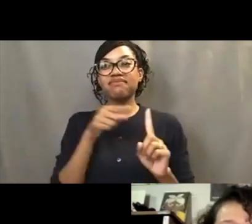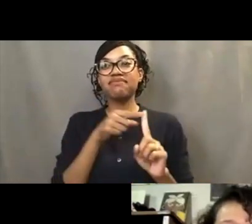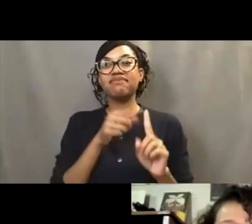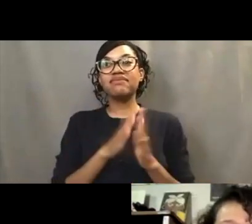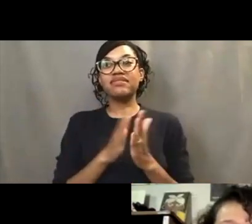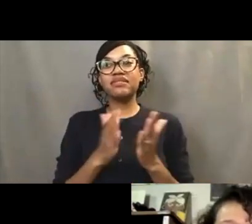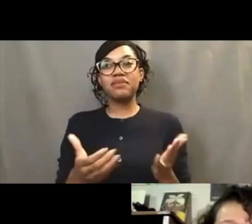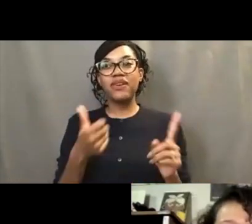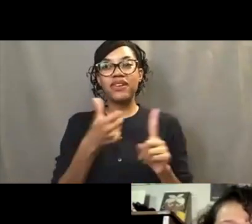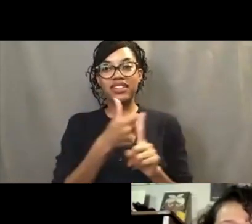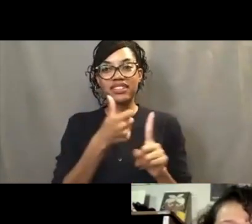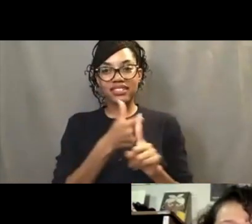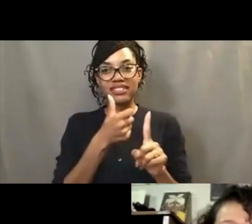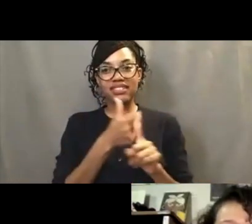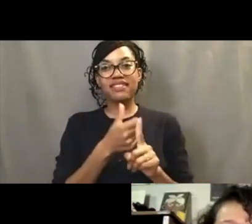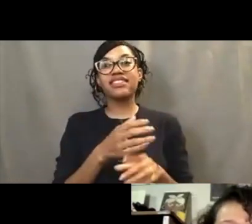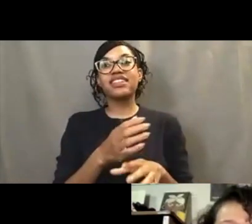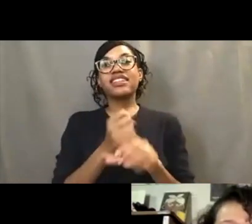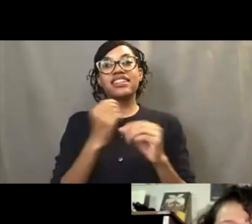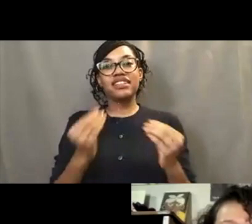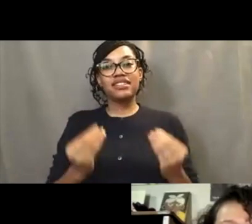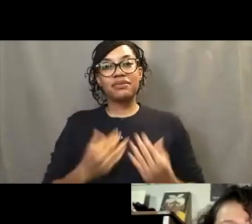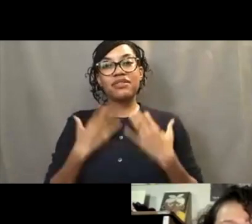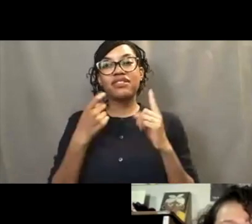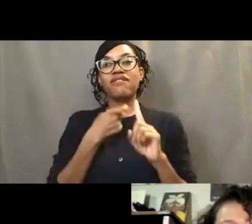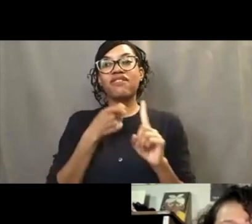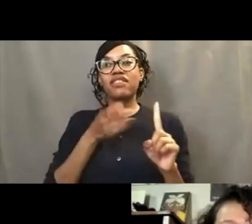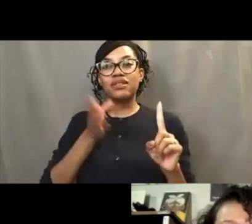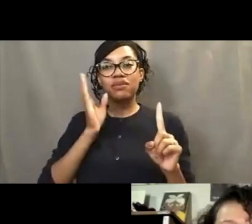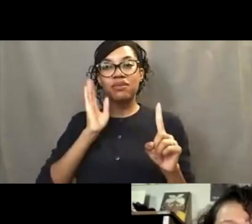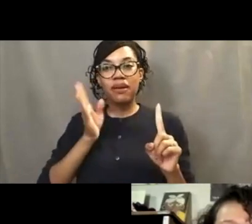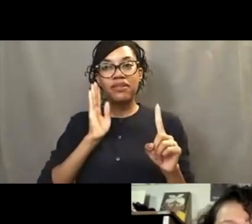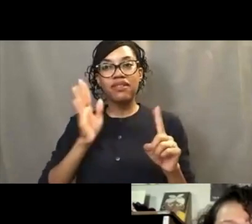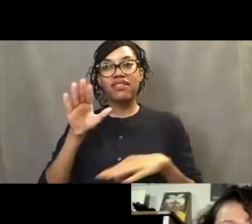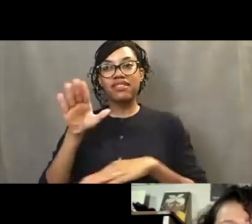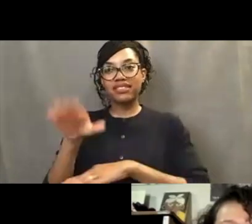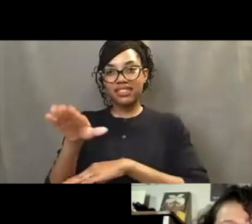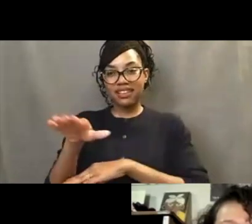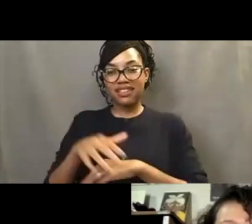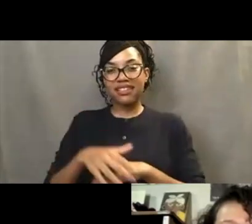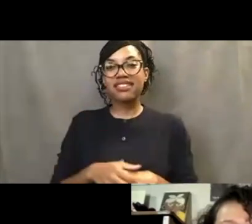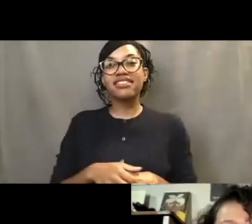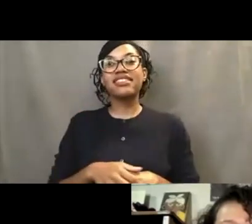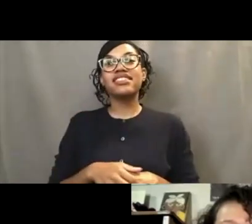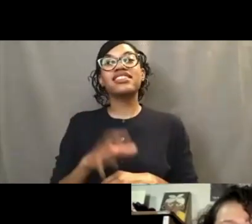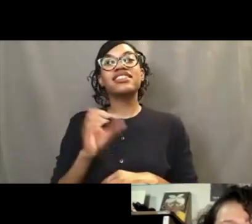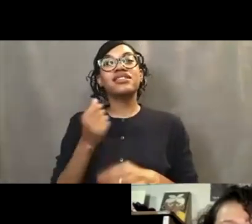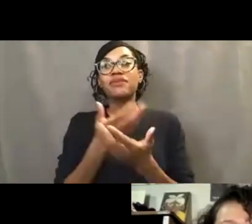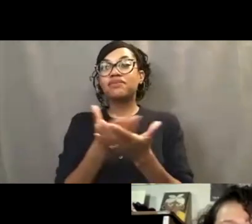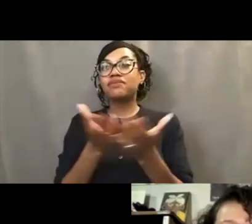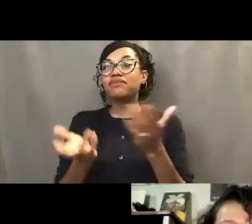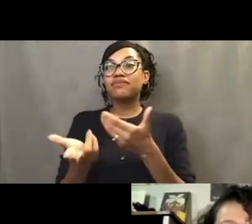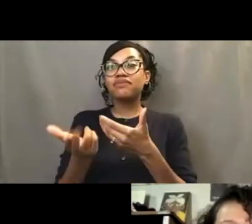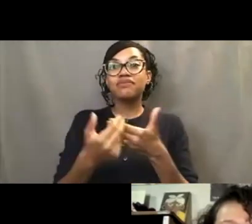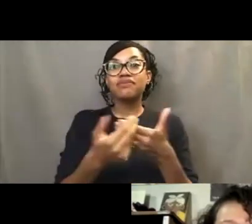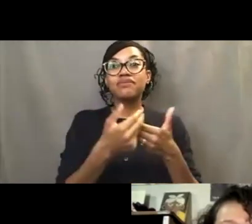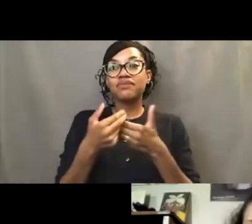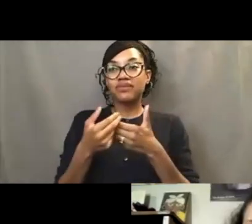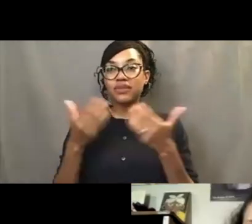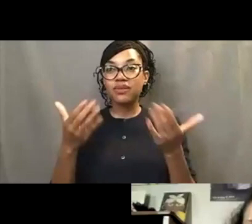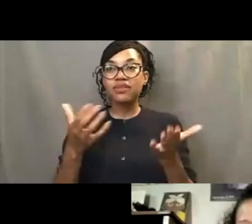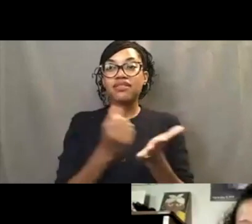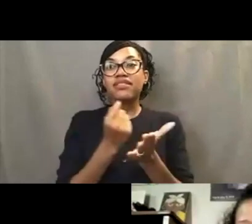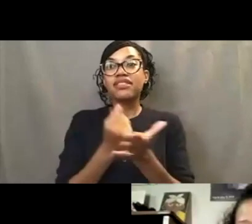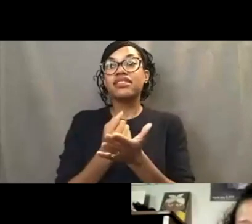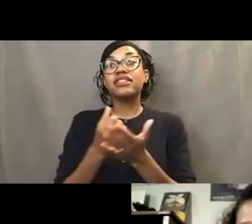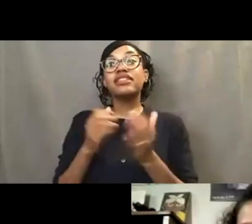inspiration for this webinar tonight. And so participants are encouraged 25% off. Should be able to